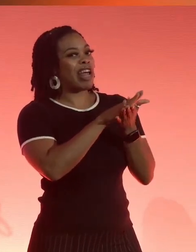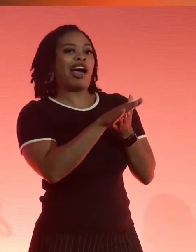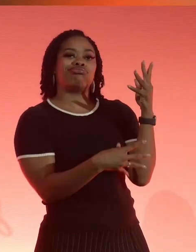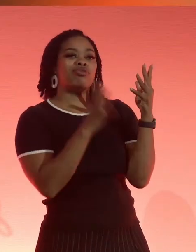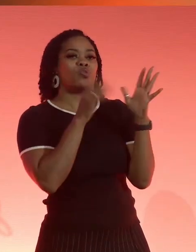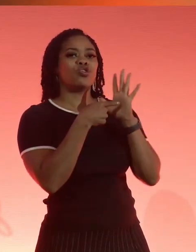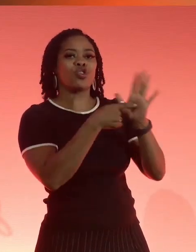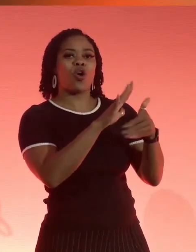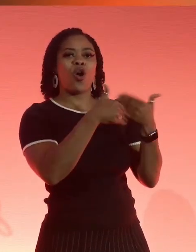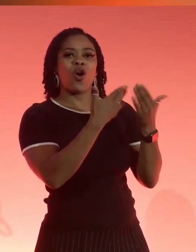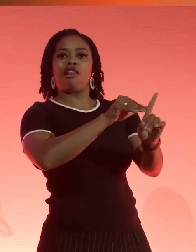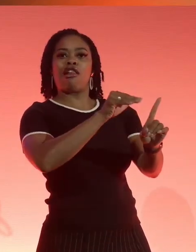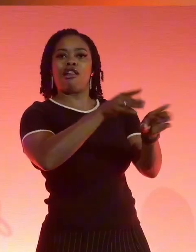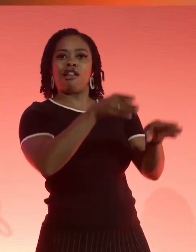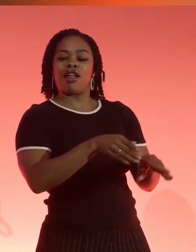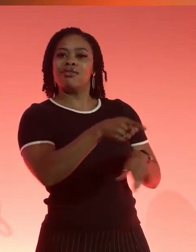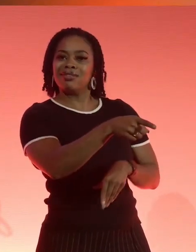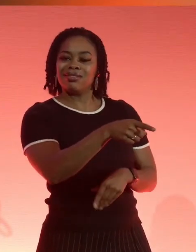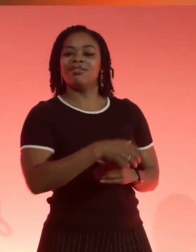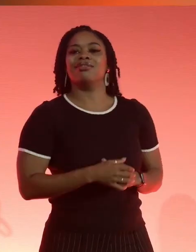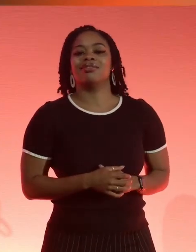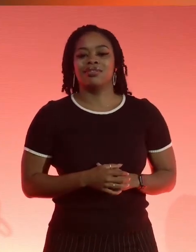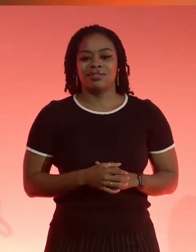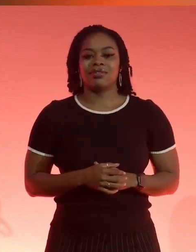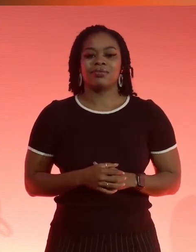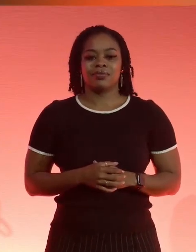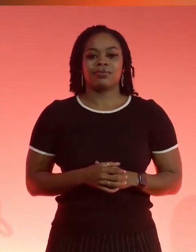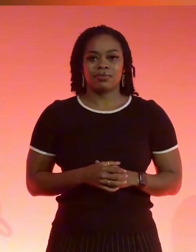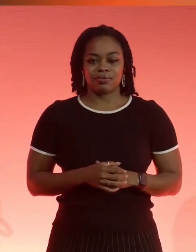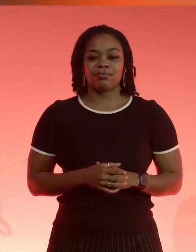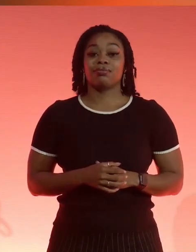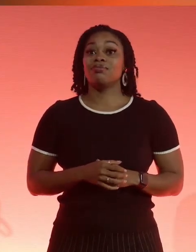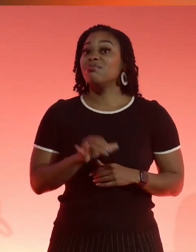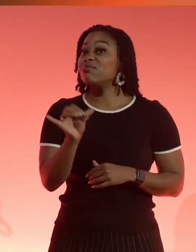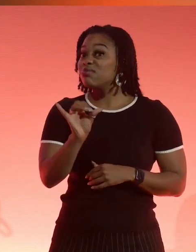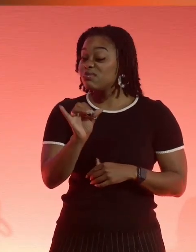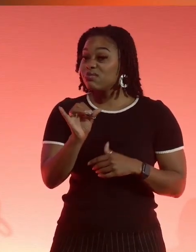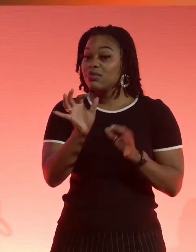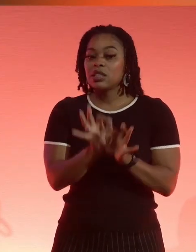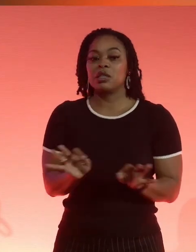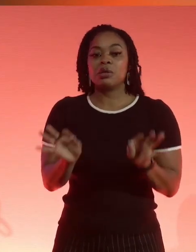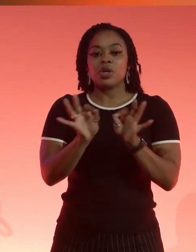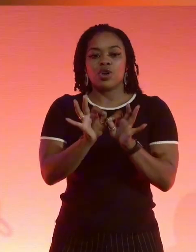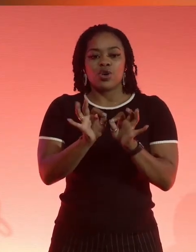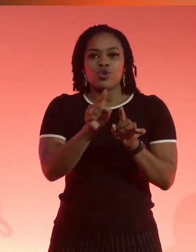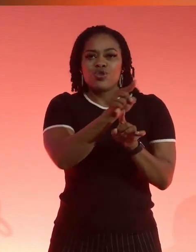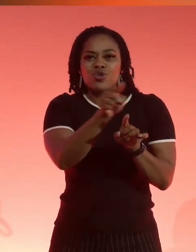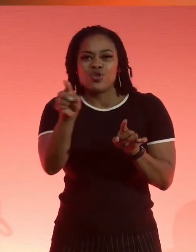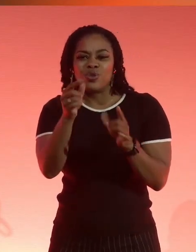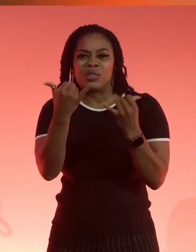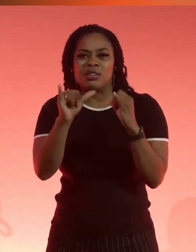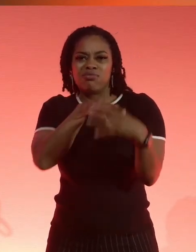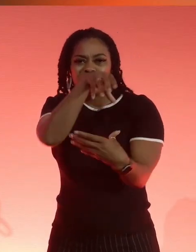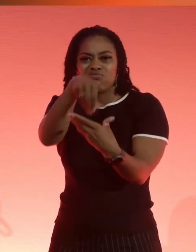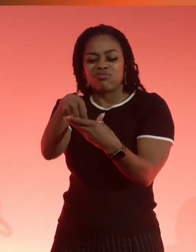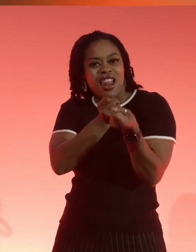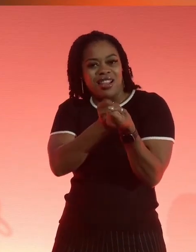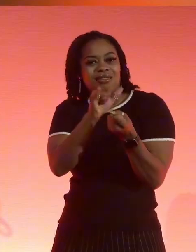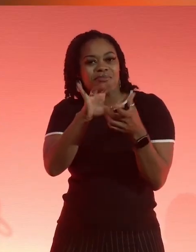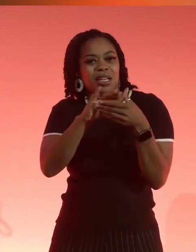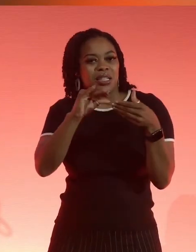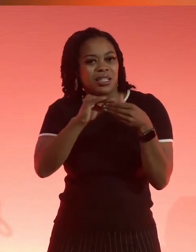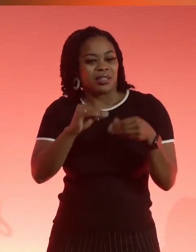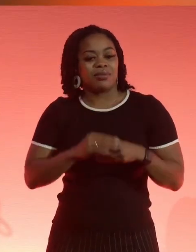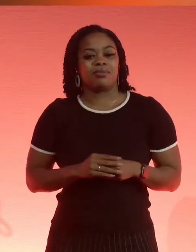pricing plans, a nice little nudge. And then through all of it, you stay in the loop and validate the message,